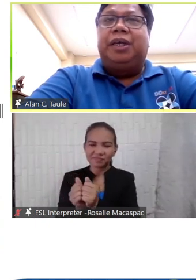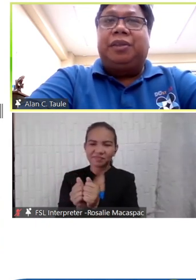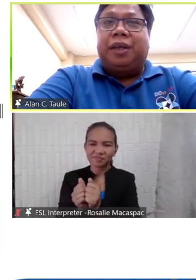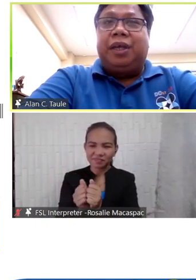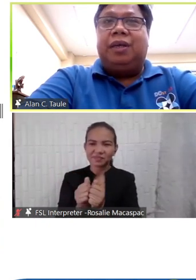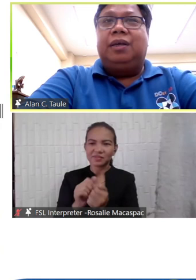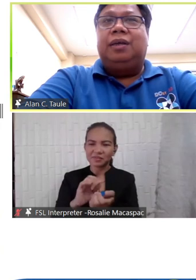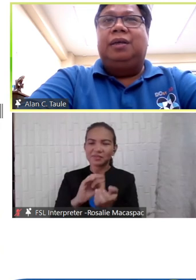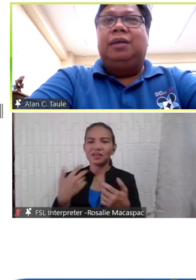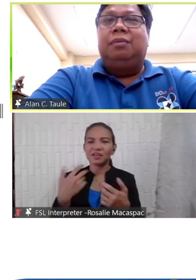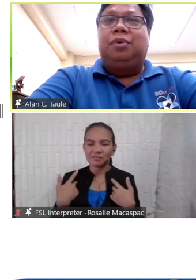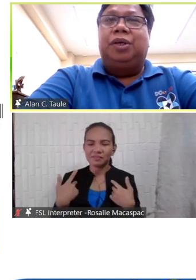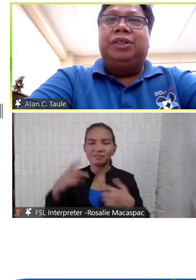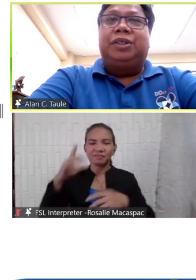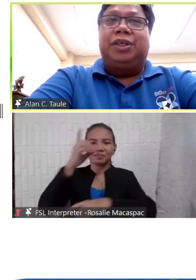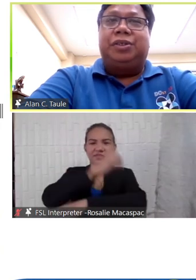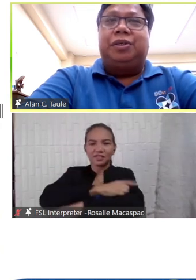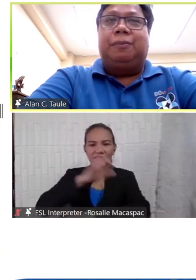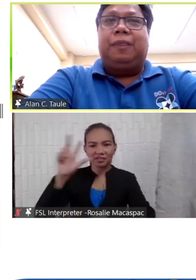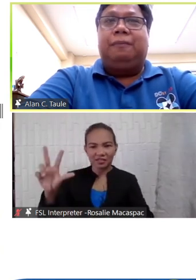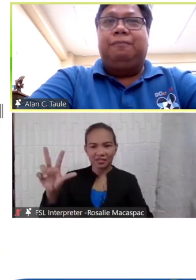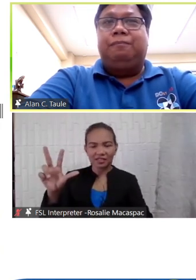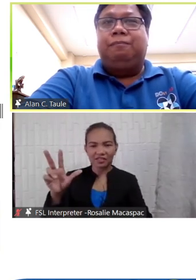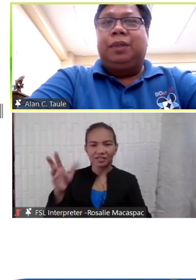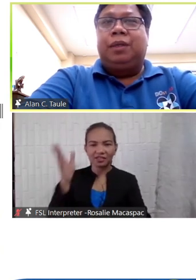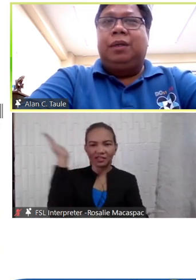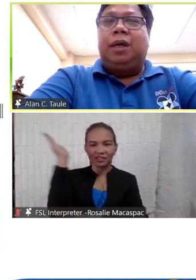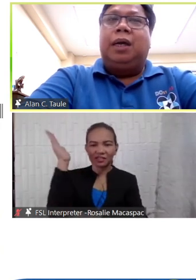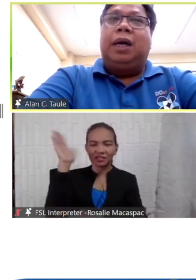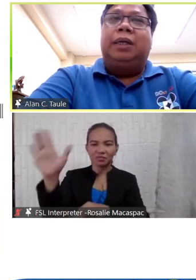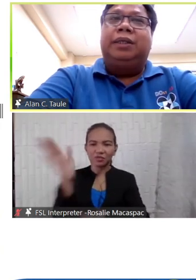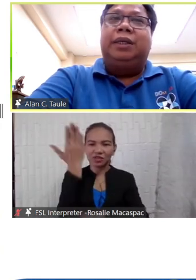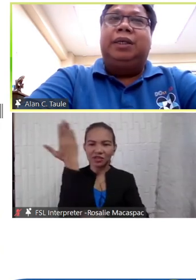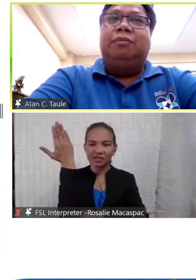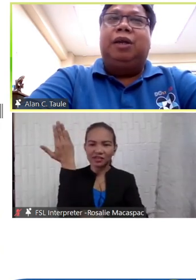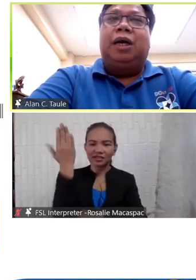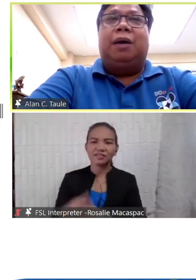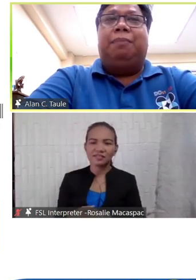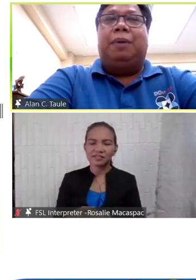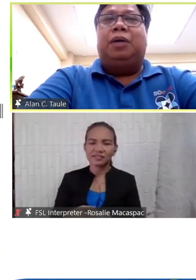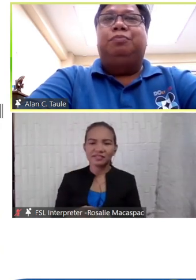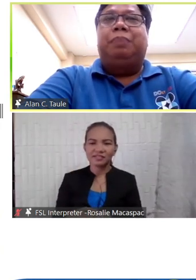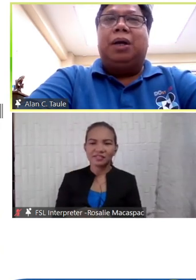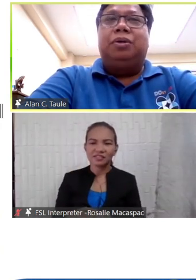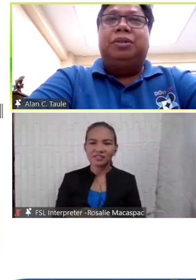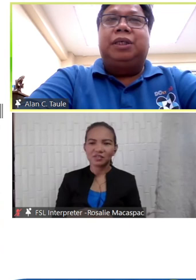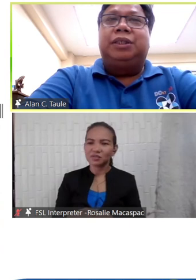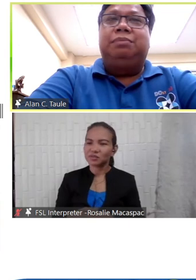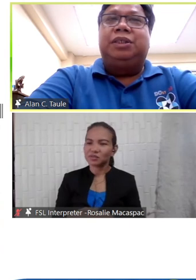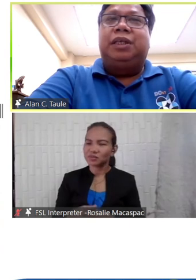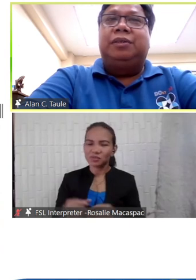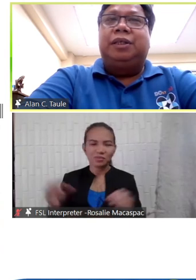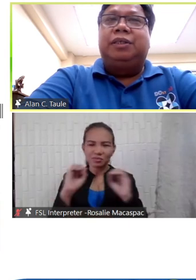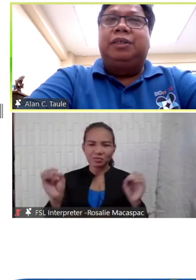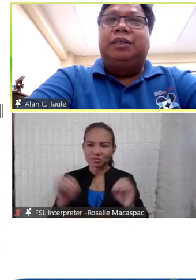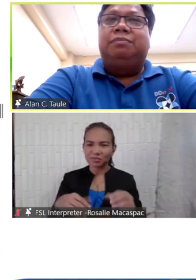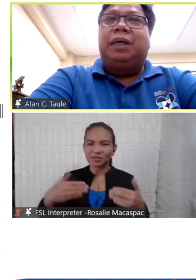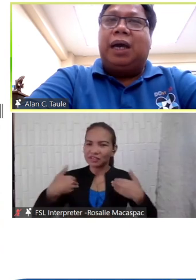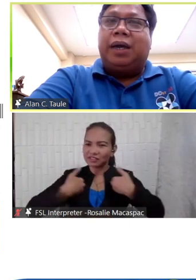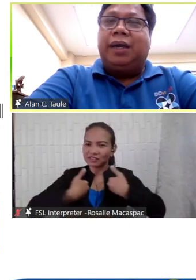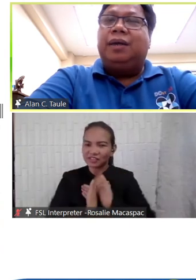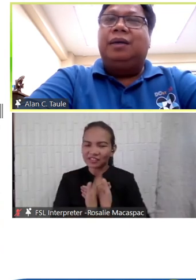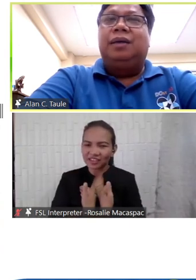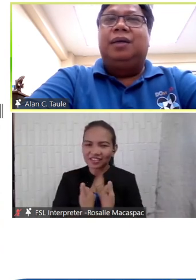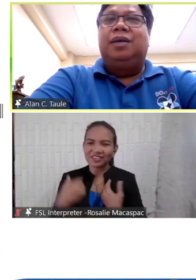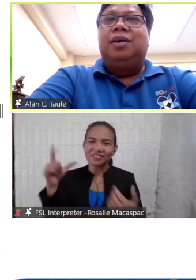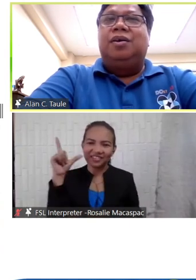for day 3 morning session. Ang ating walang kapagod-pagod na si Ms. Linderlit